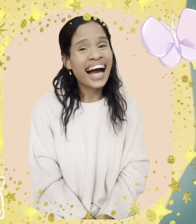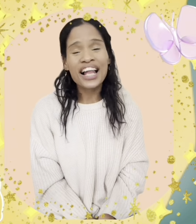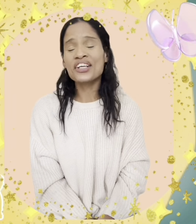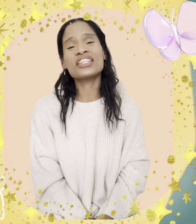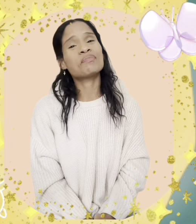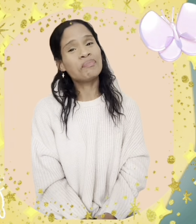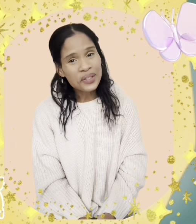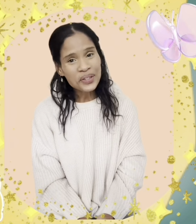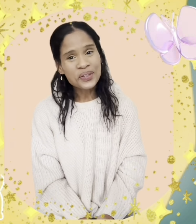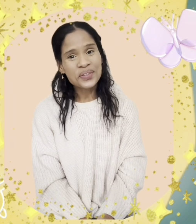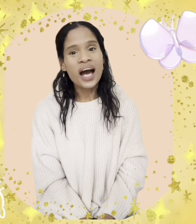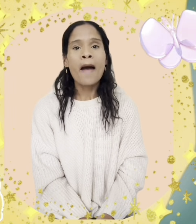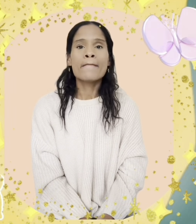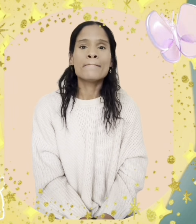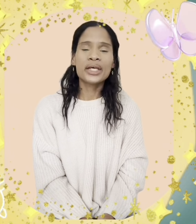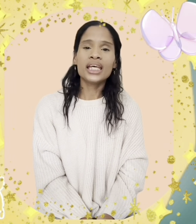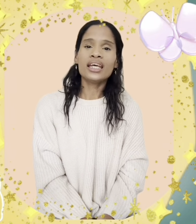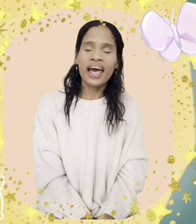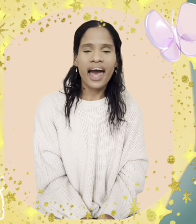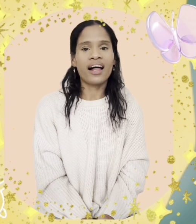Yes, the color is blue.